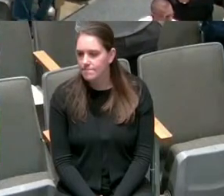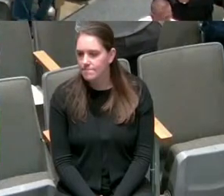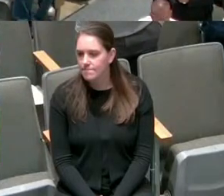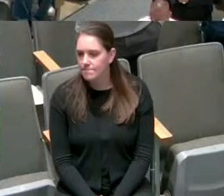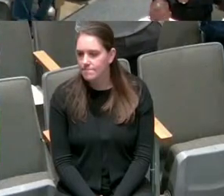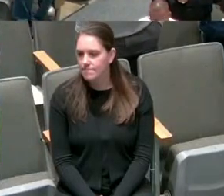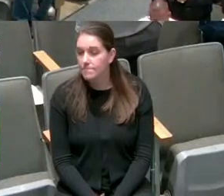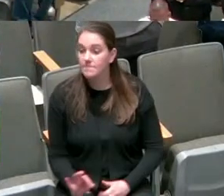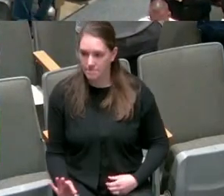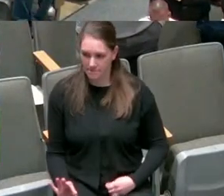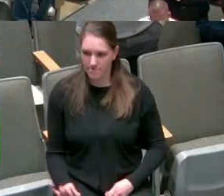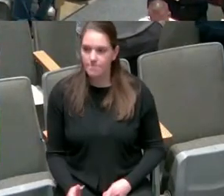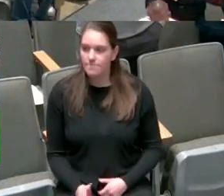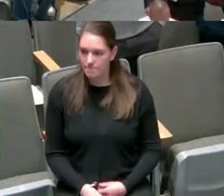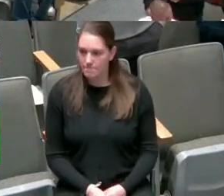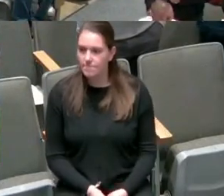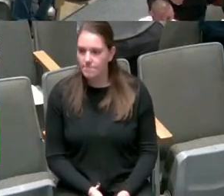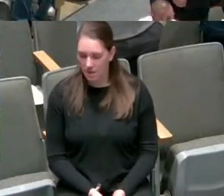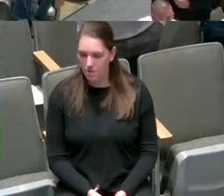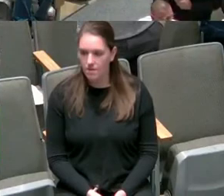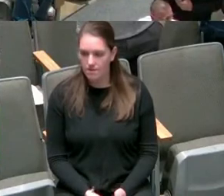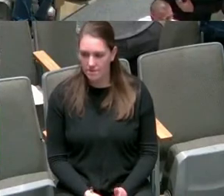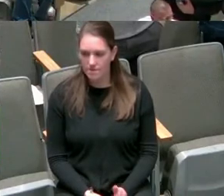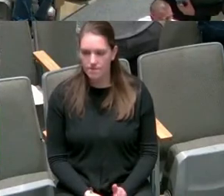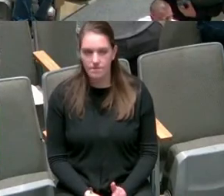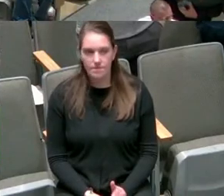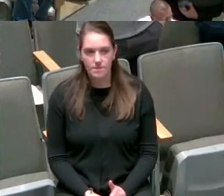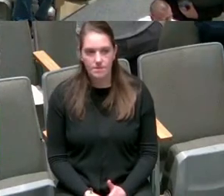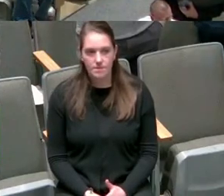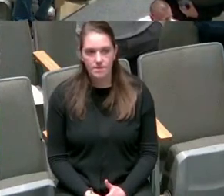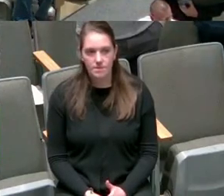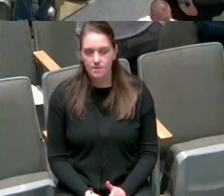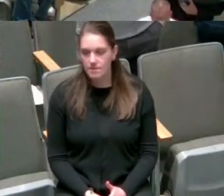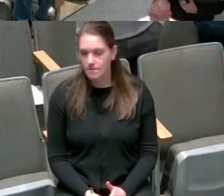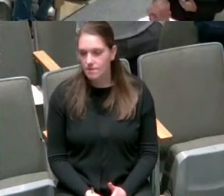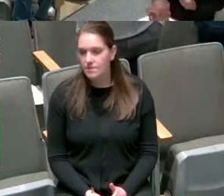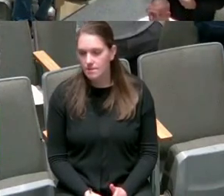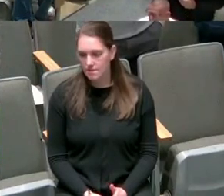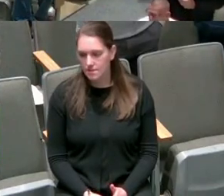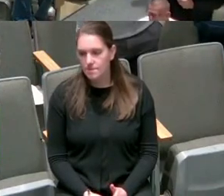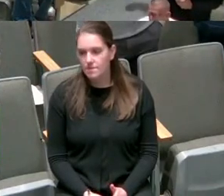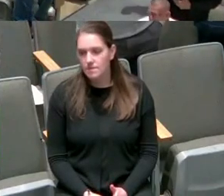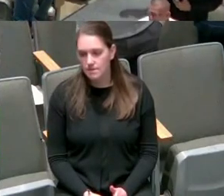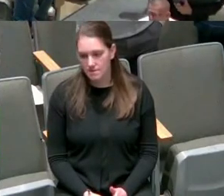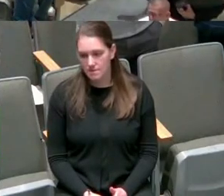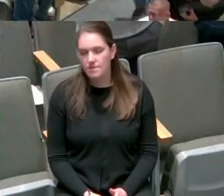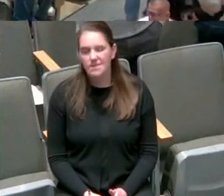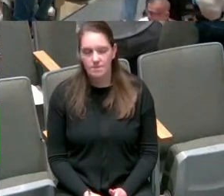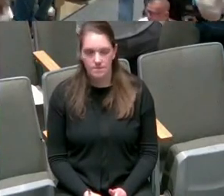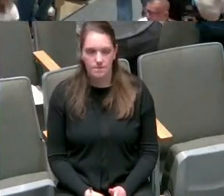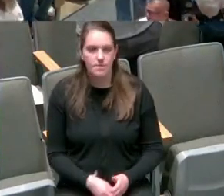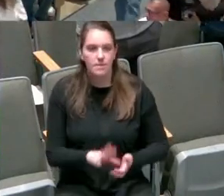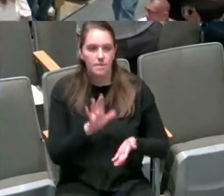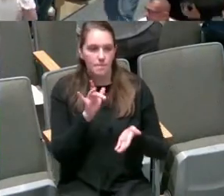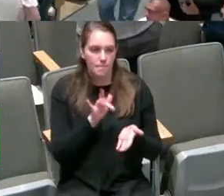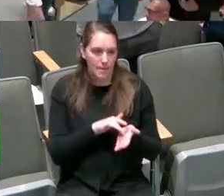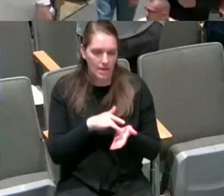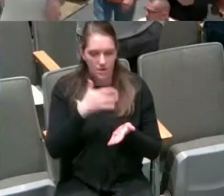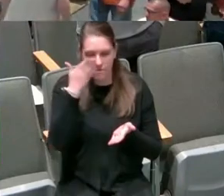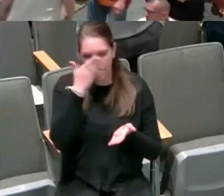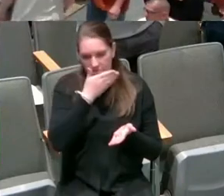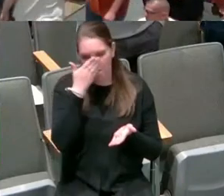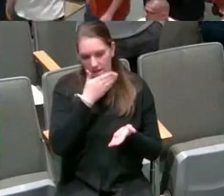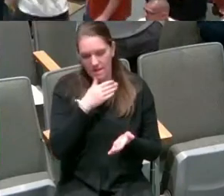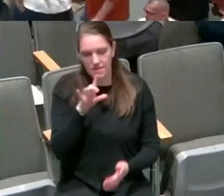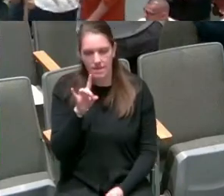middle front and um just middle 81. thank